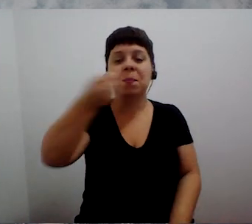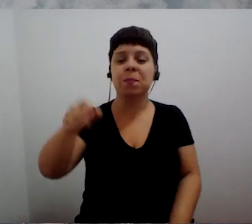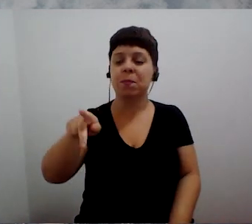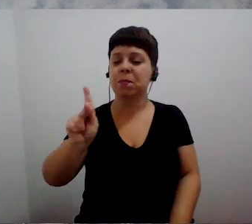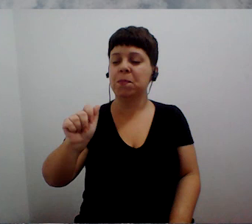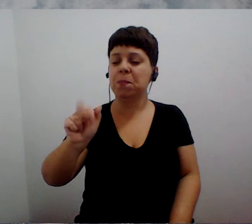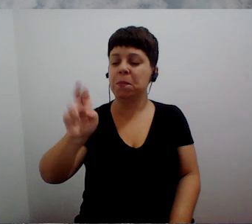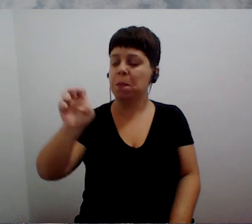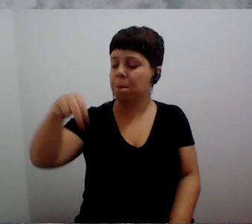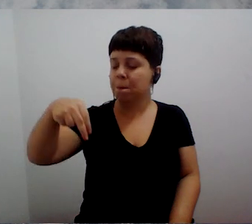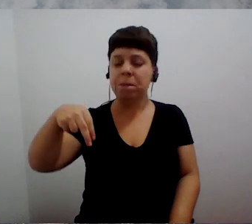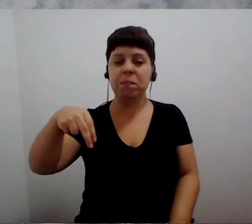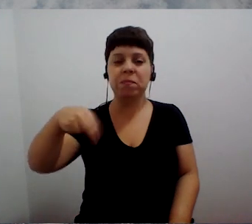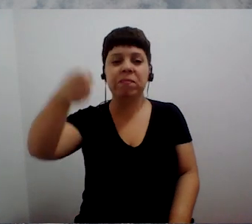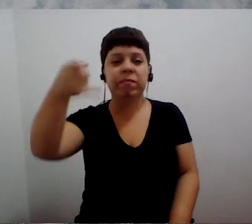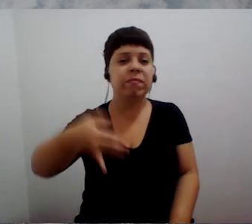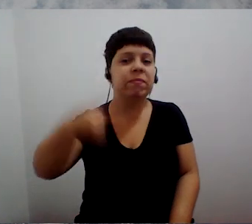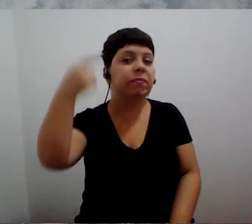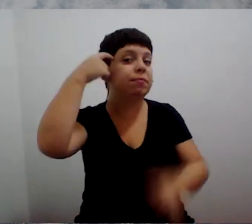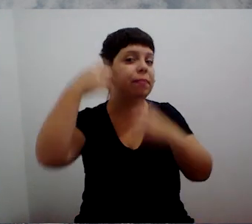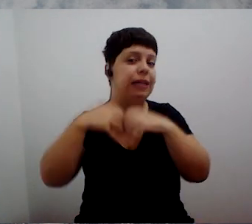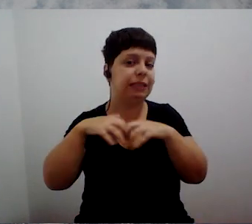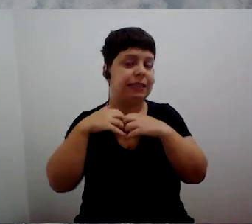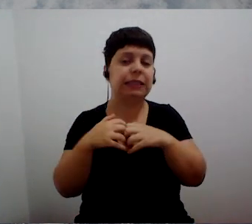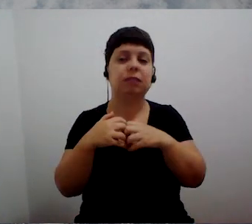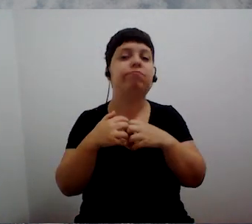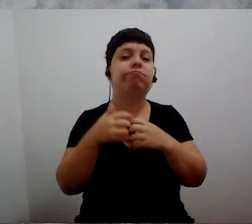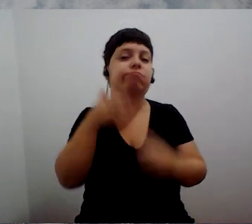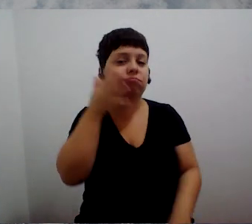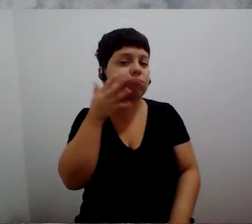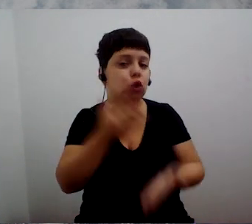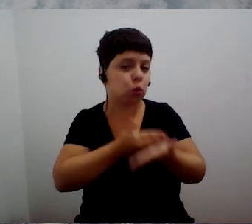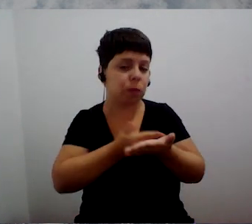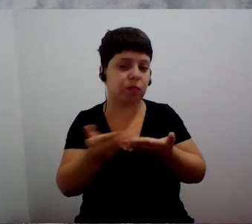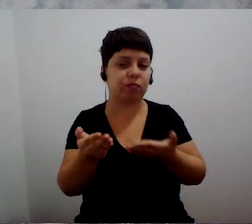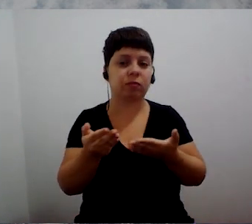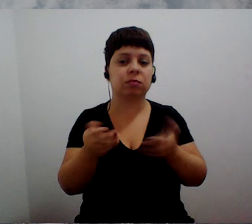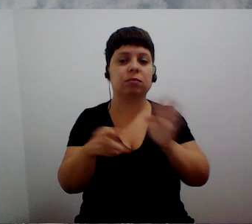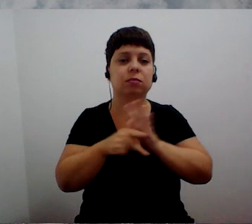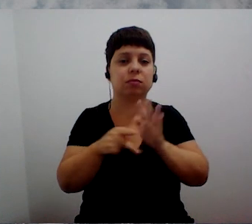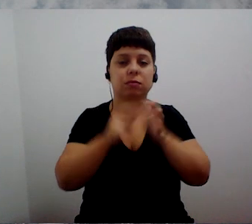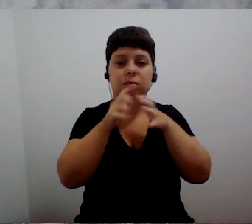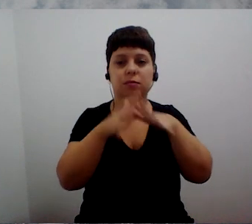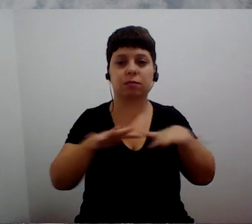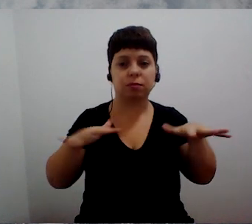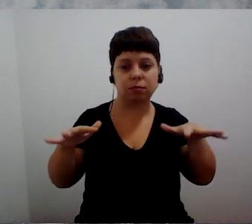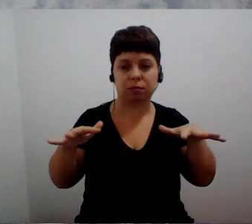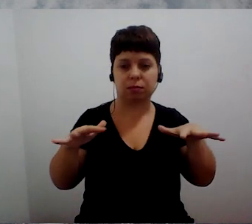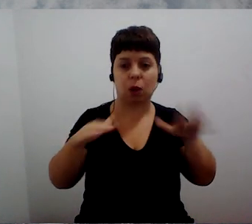to share with us some initial thoughts and words related to the ocean agenda in